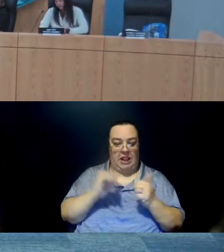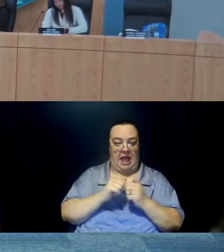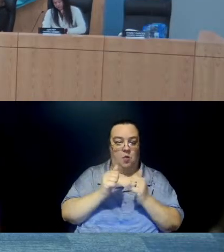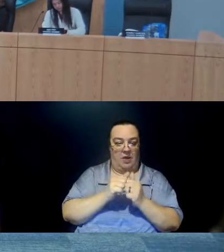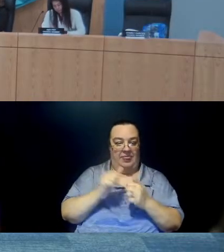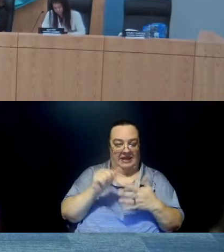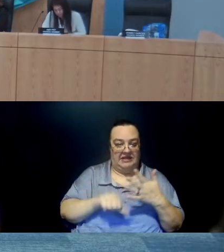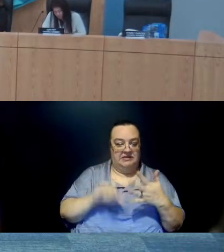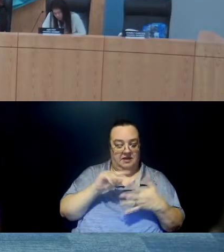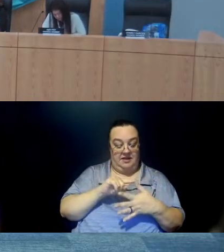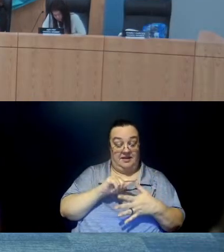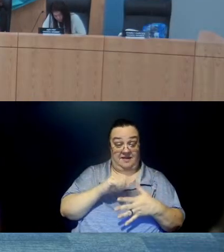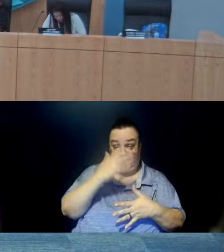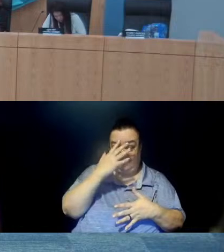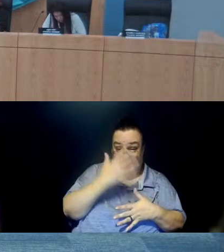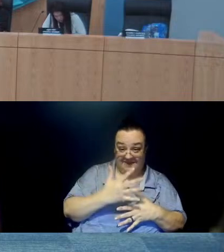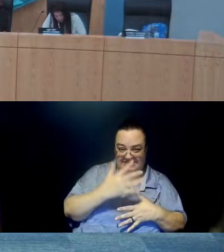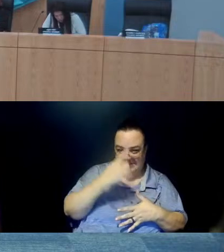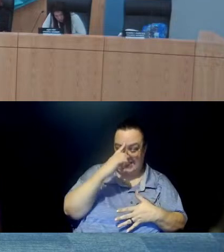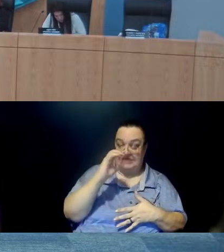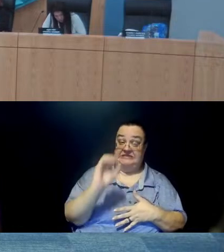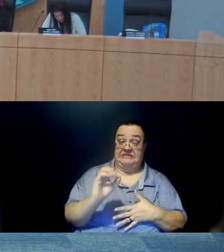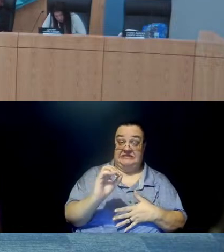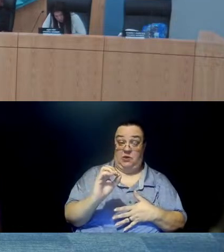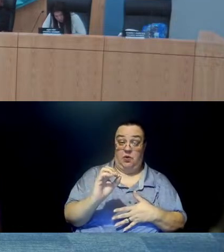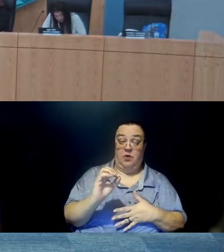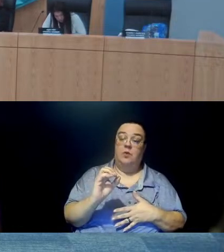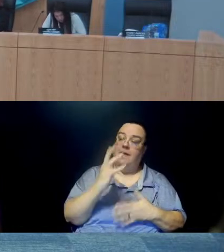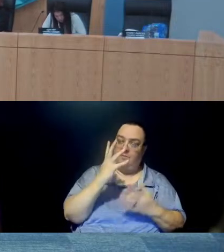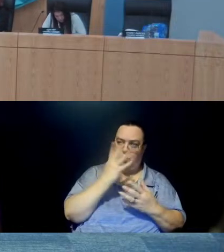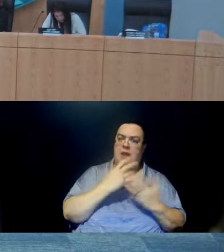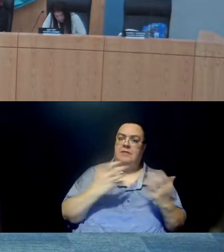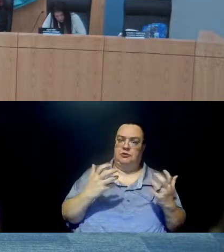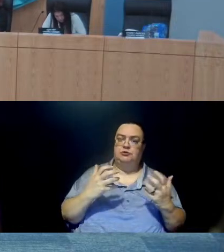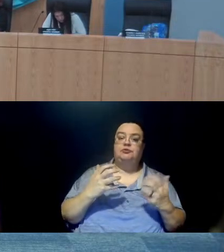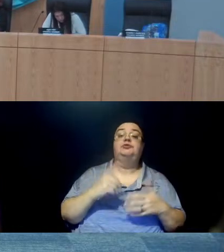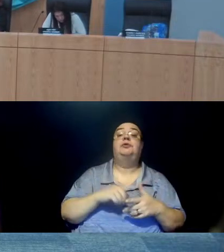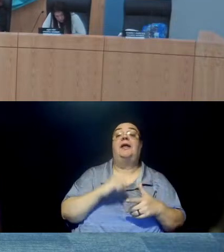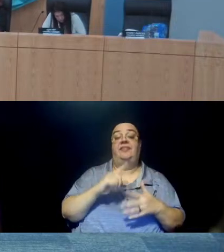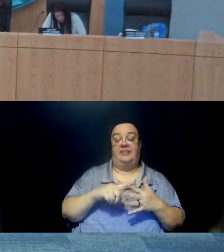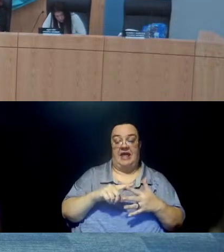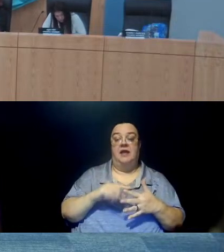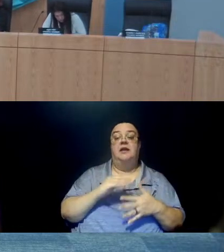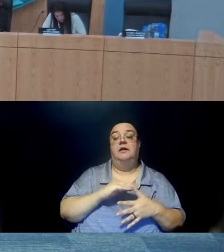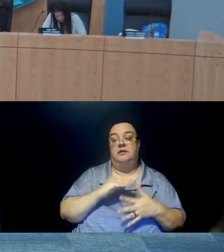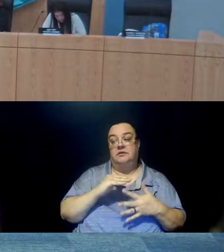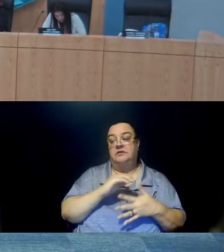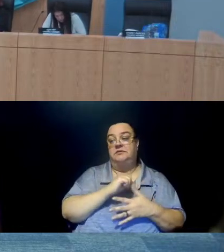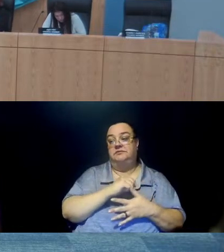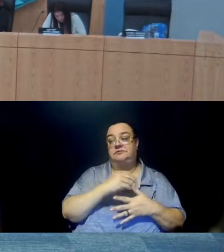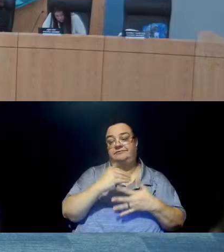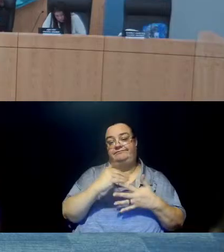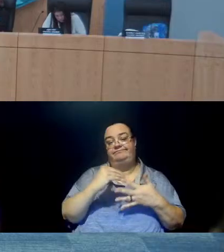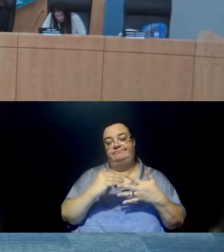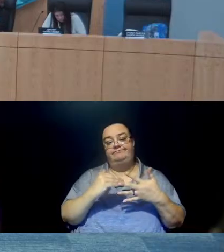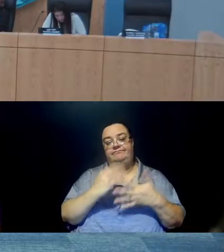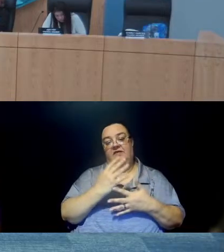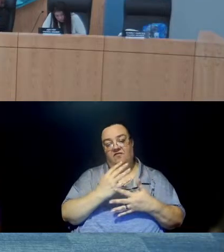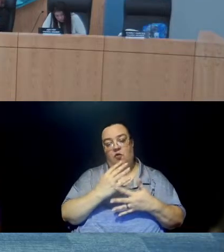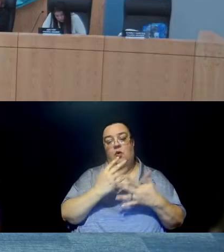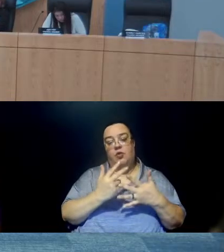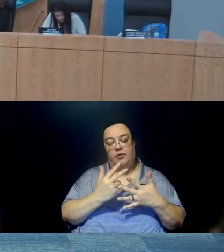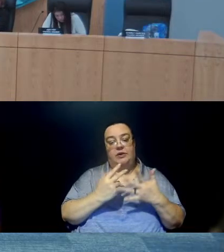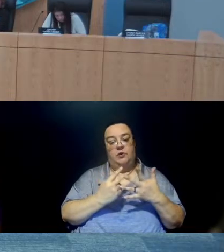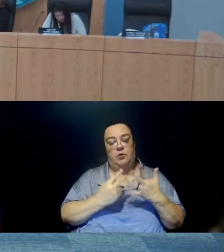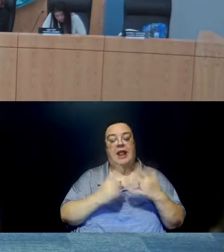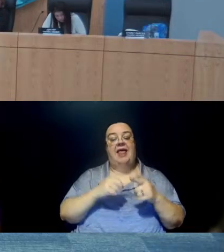At 5 cents, I think it's 0, pretty much, and then cascading down like that. And then the resulting